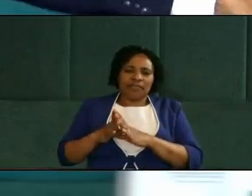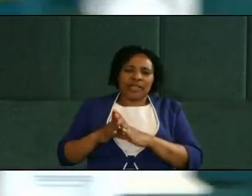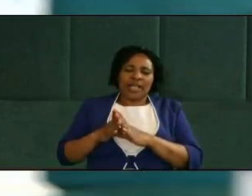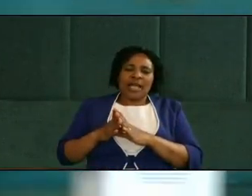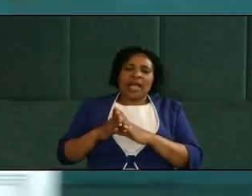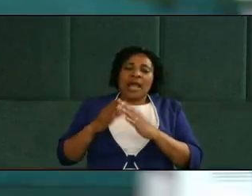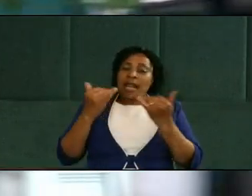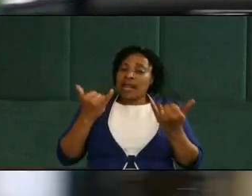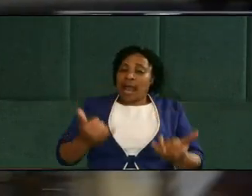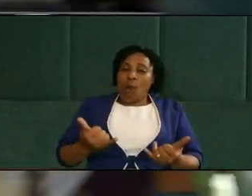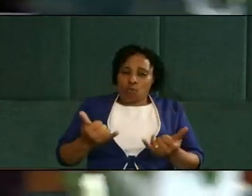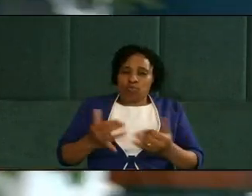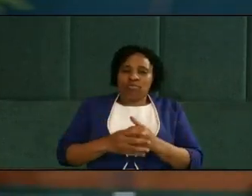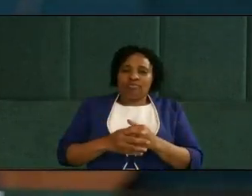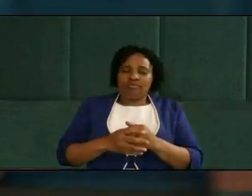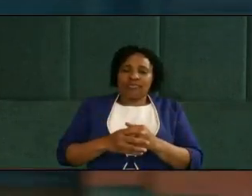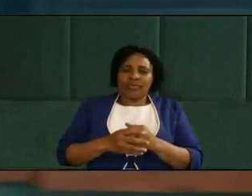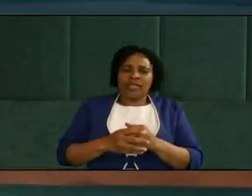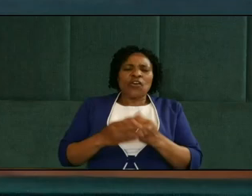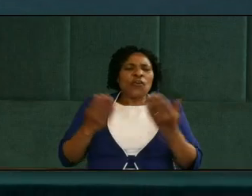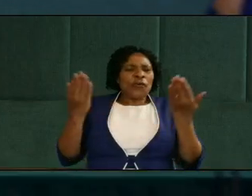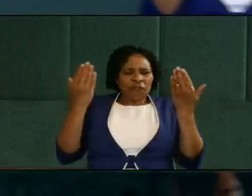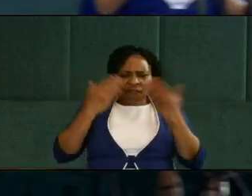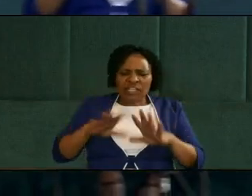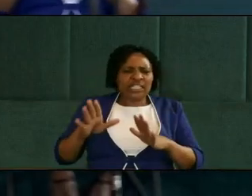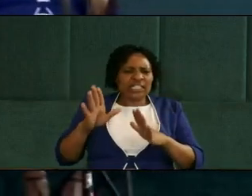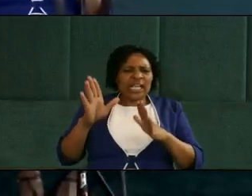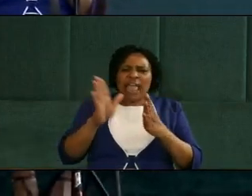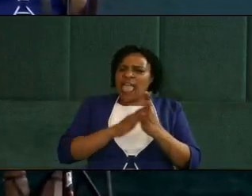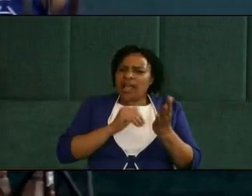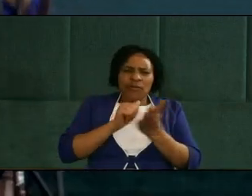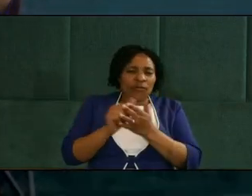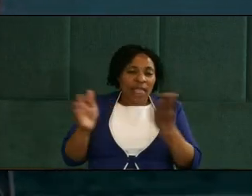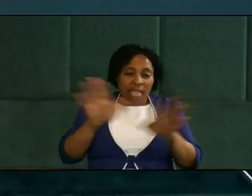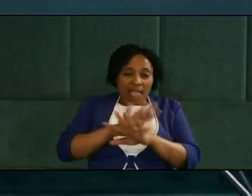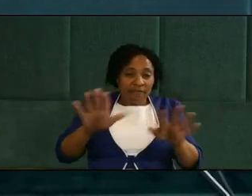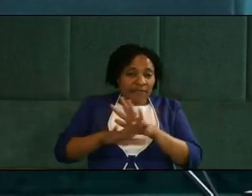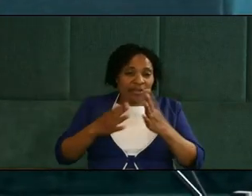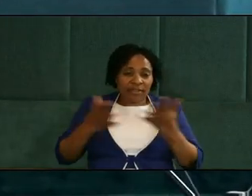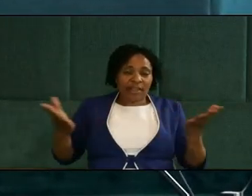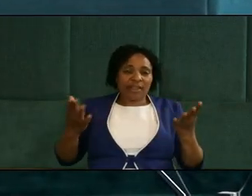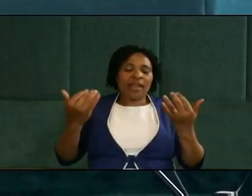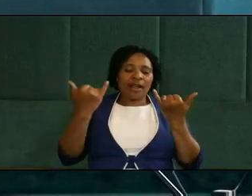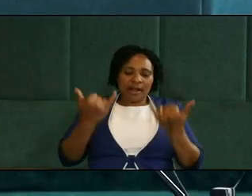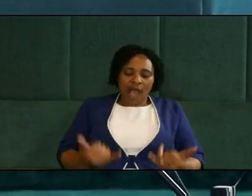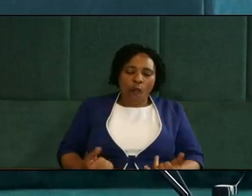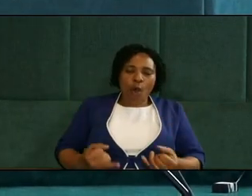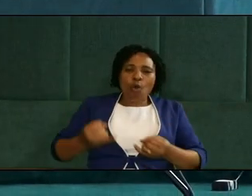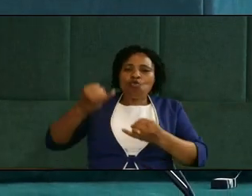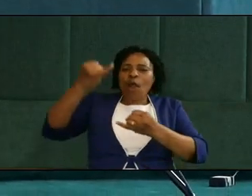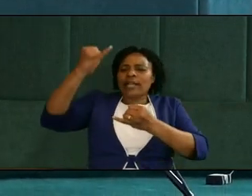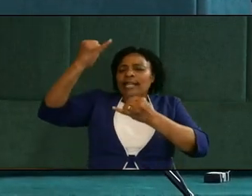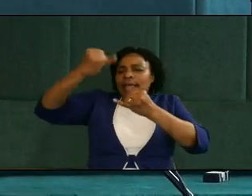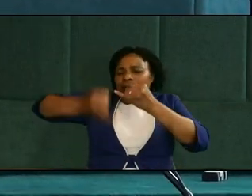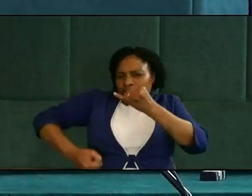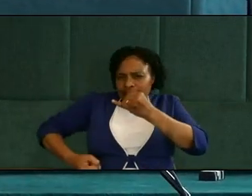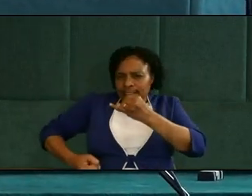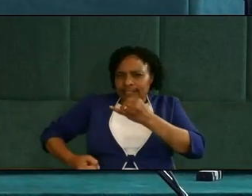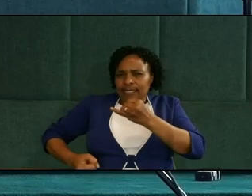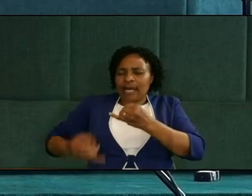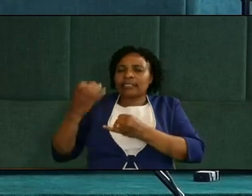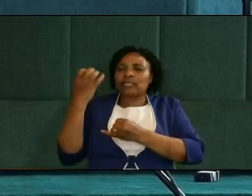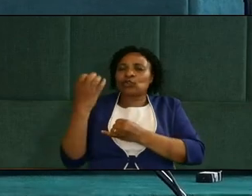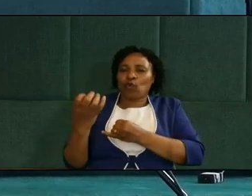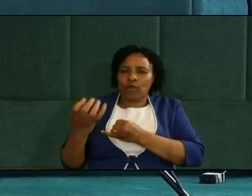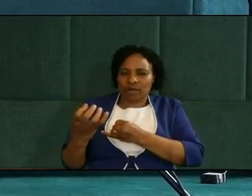lived out the image. We have completed the whole thing. And you were born at the very edge of the image, at the stone. So the